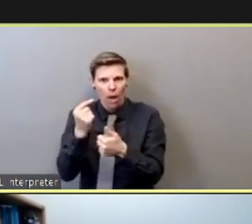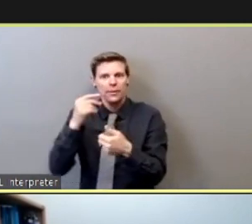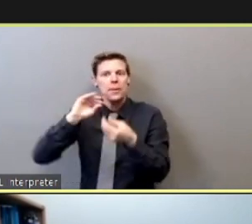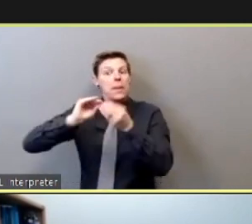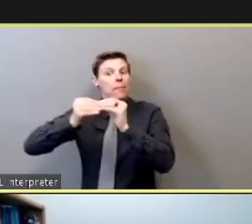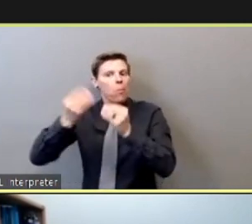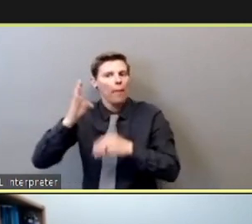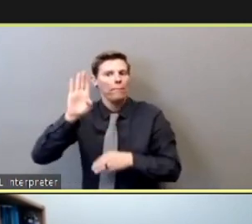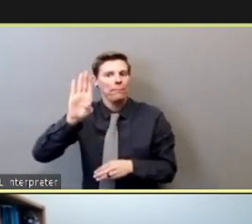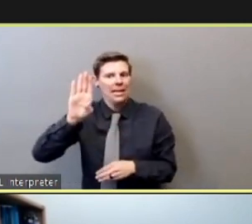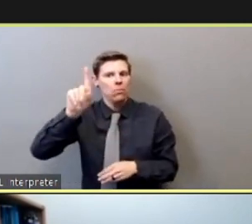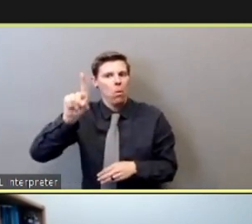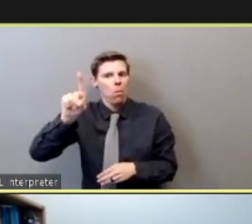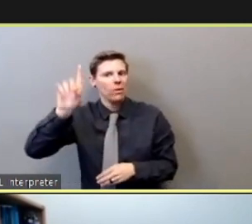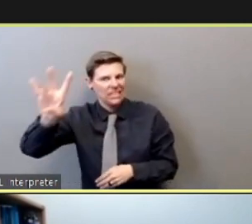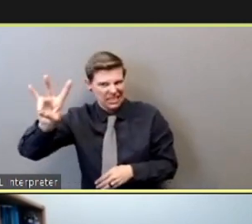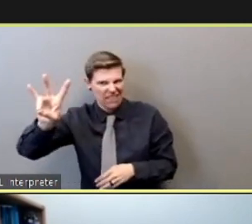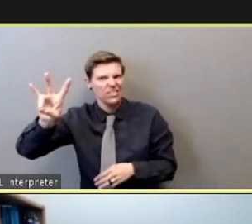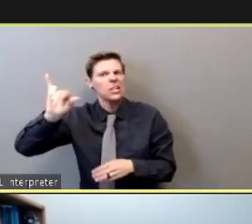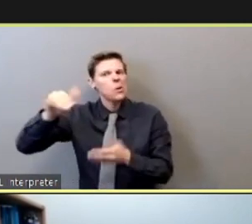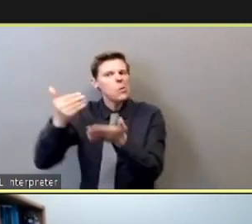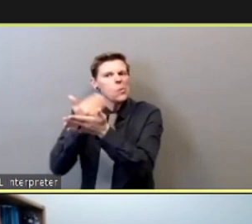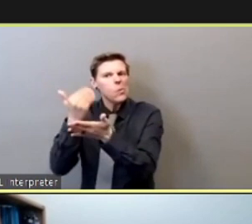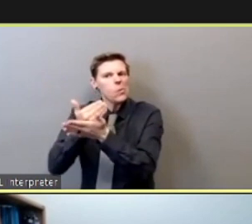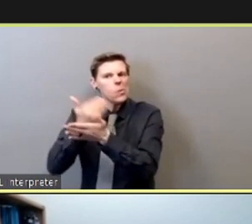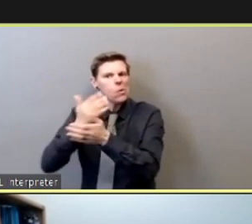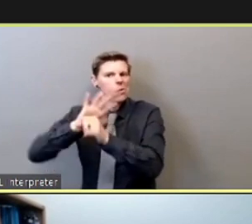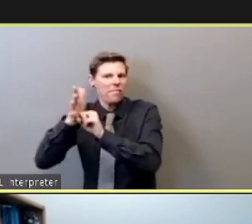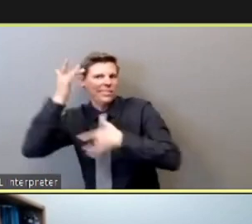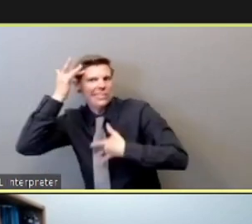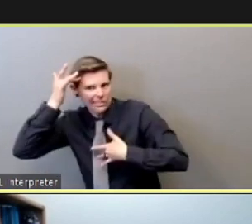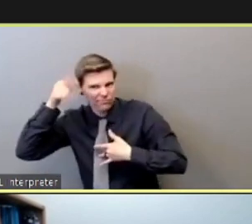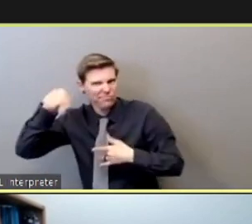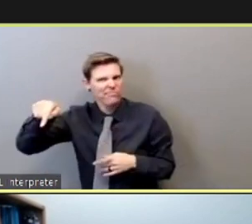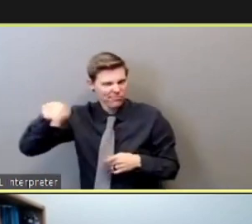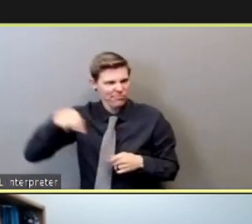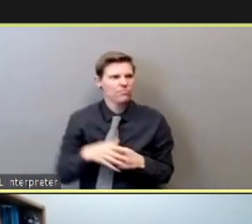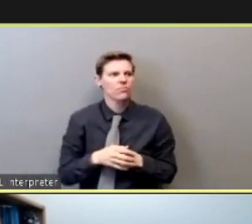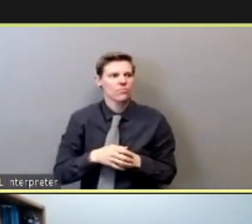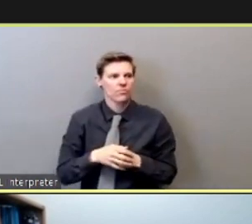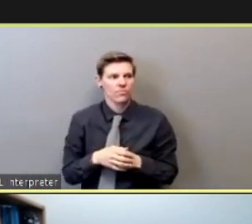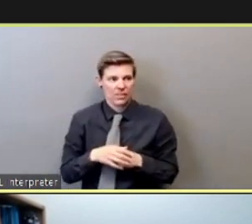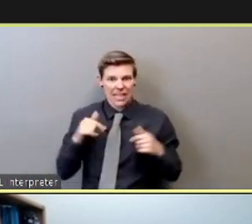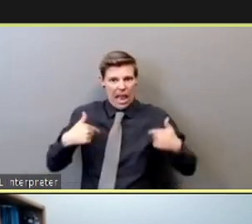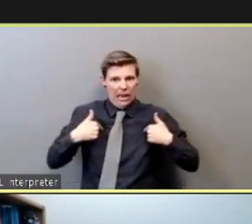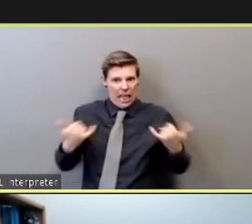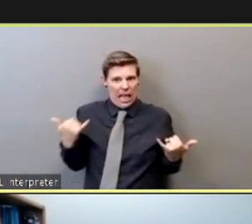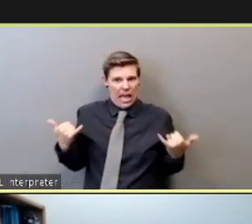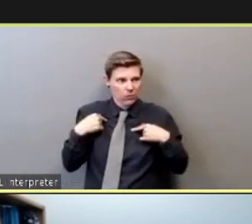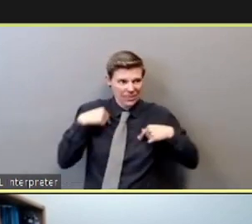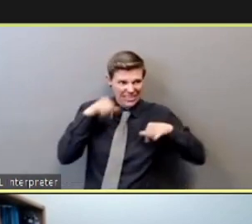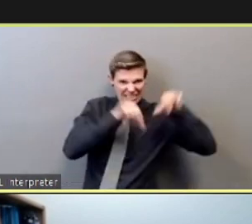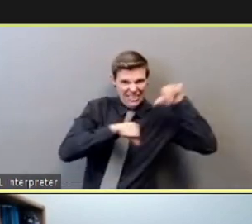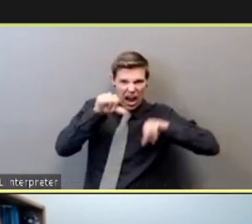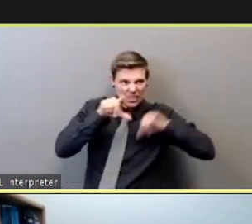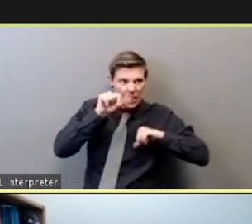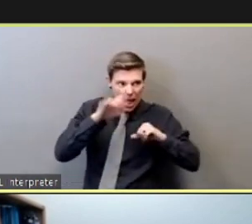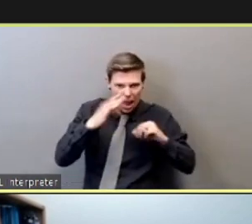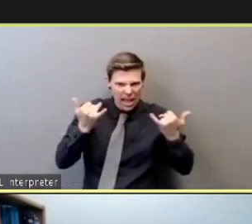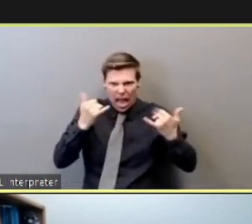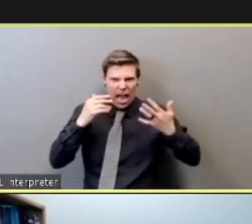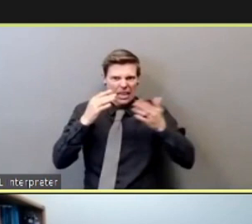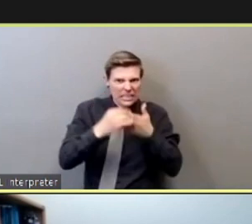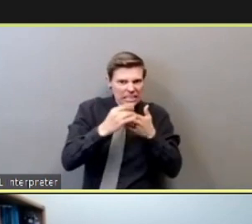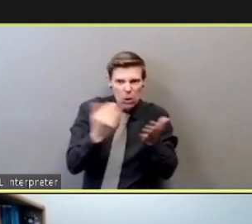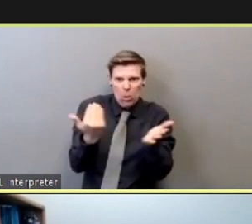And I do want to mention that our scientific laboratory division is leading